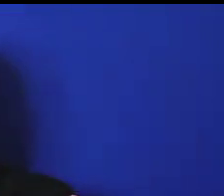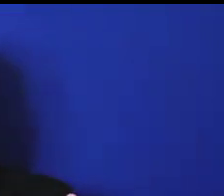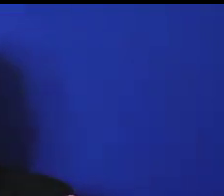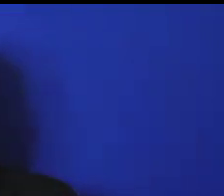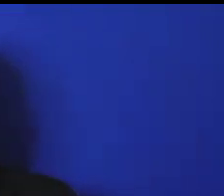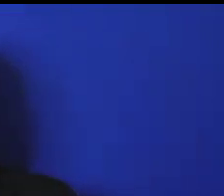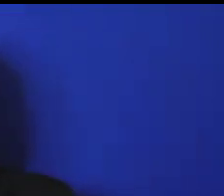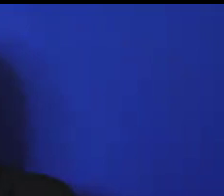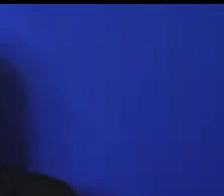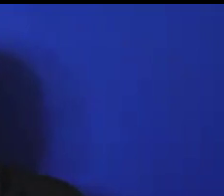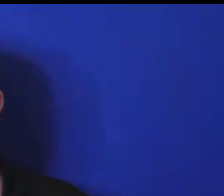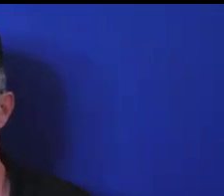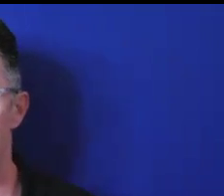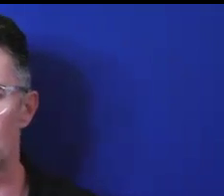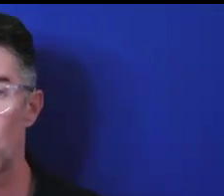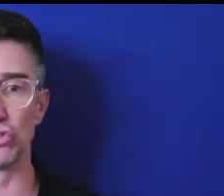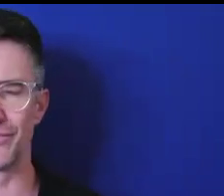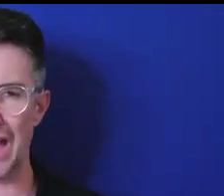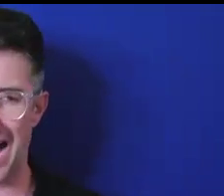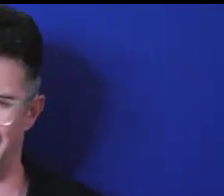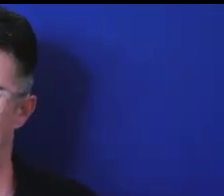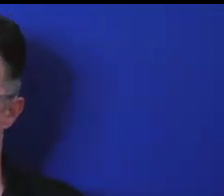center start disability assessment for